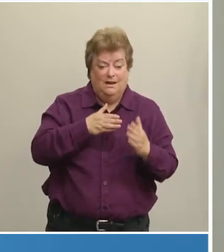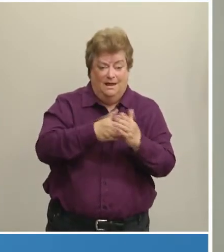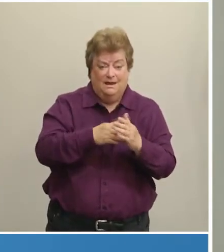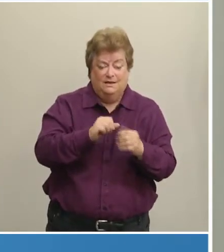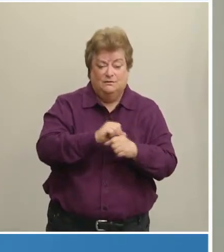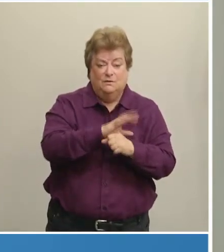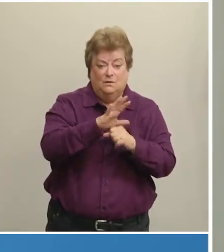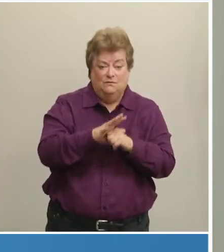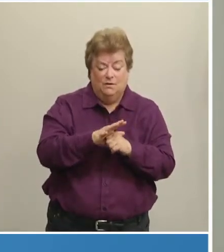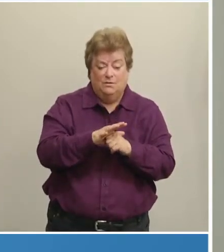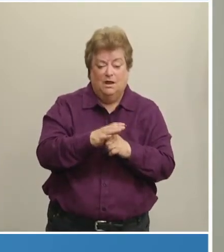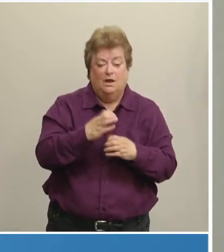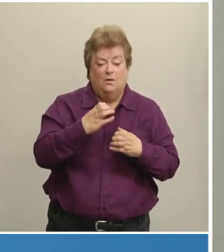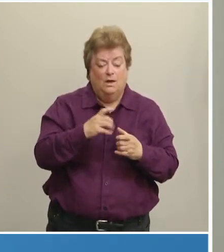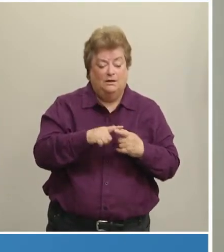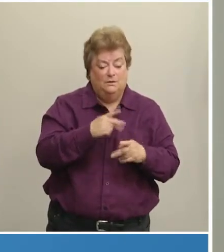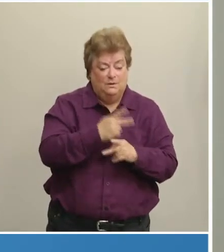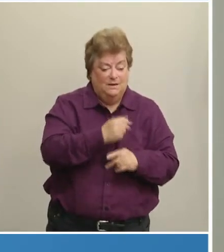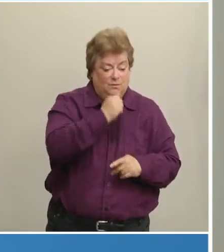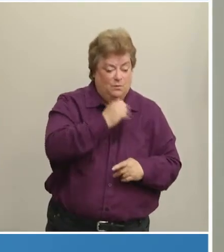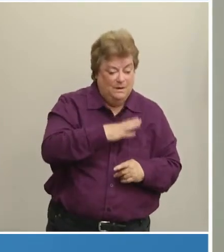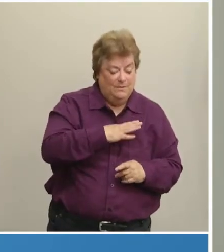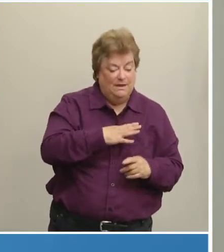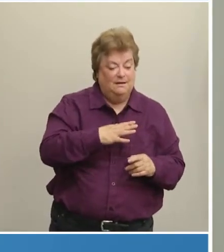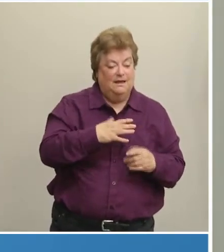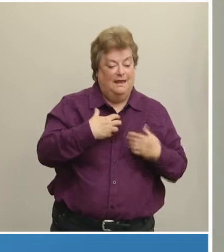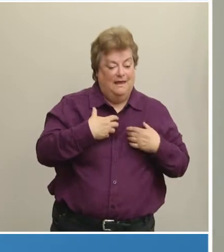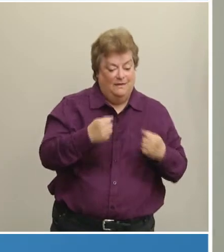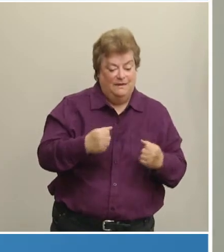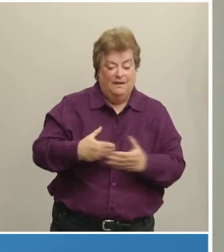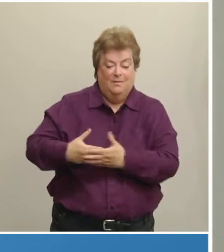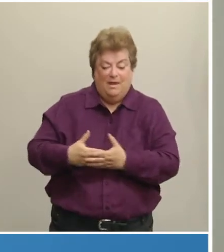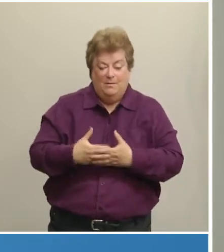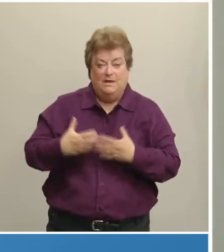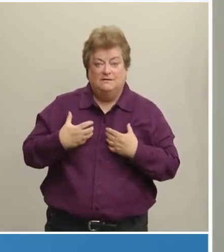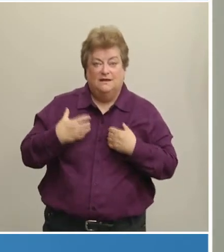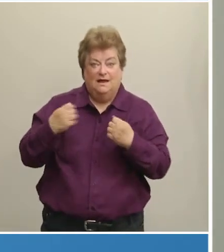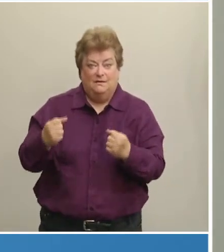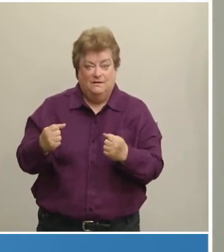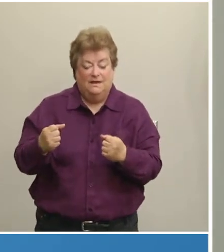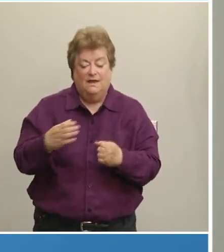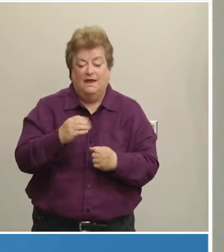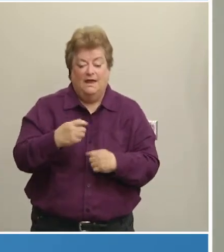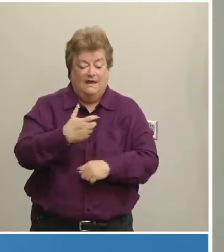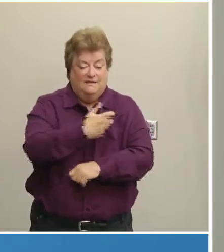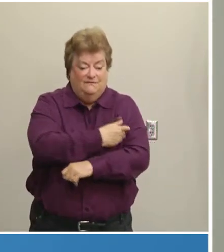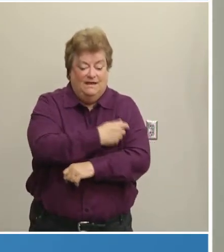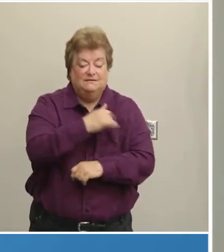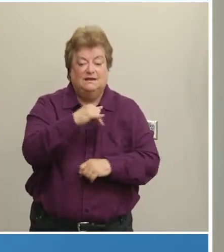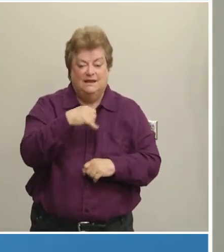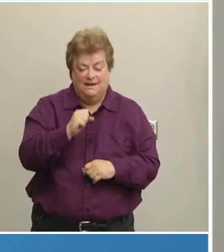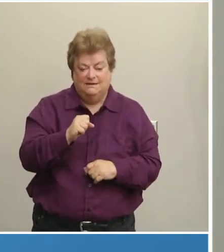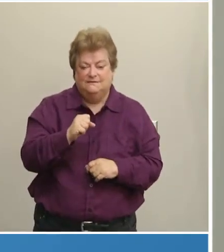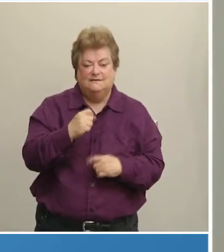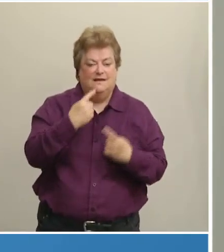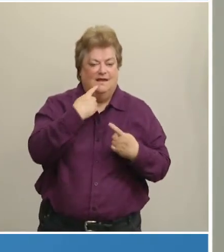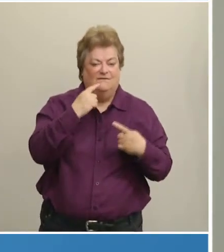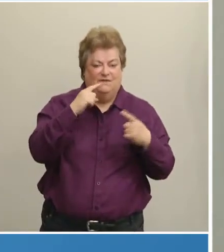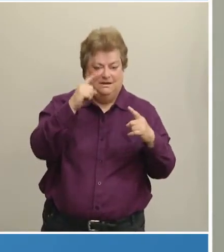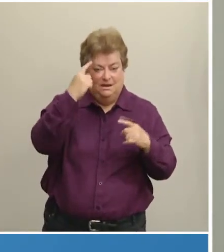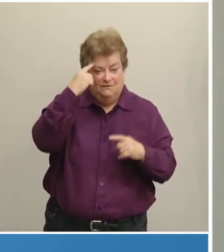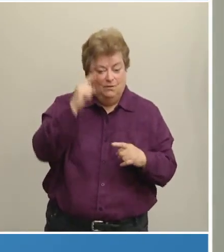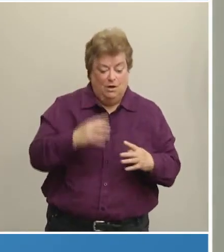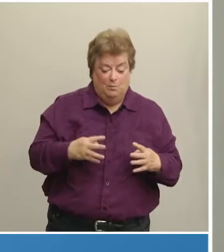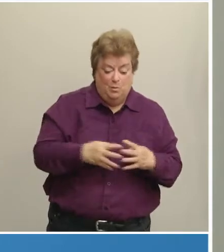to be healthy and keep their babies healthy. And the vaccines appear to be just as safe and effective in pregnant women as non-pregnant women.